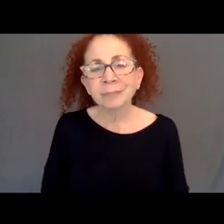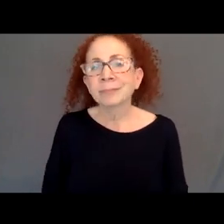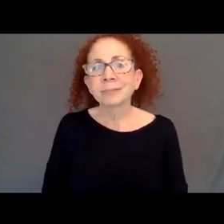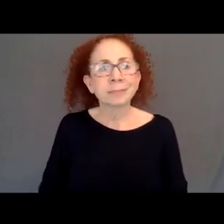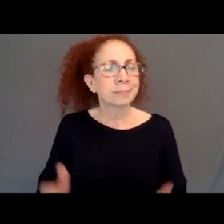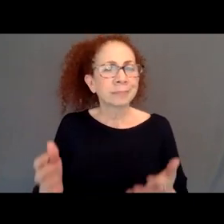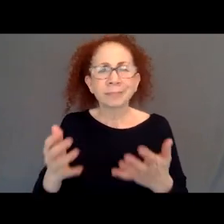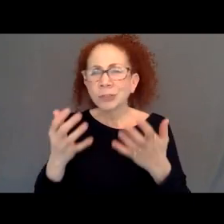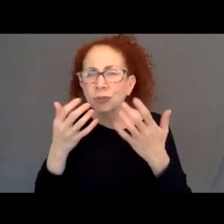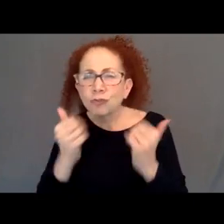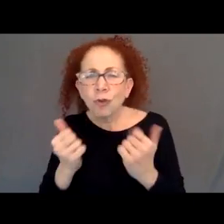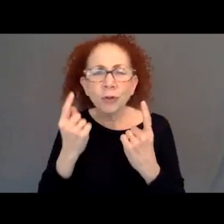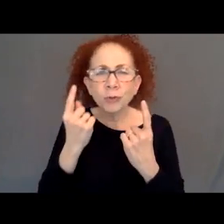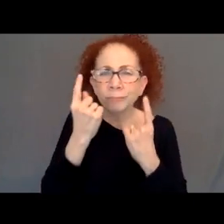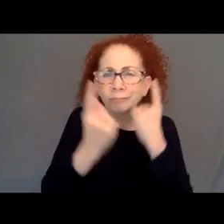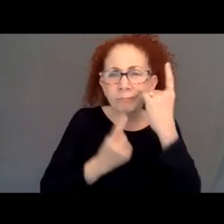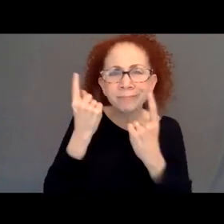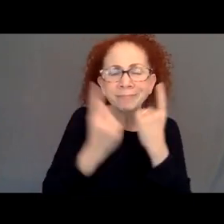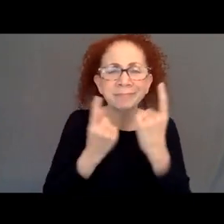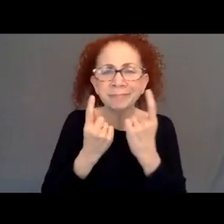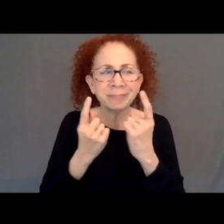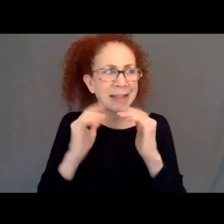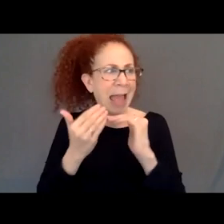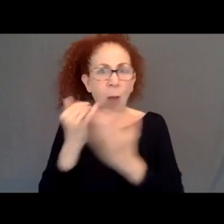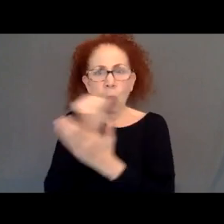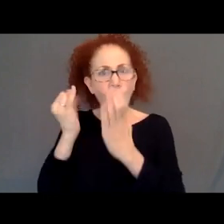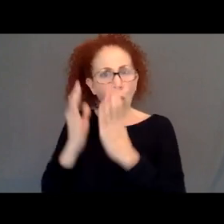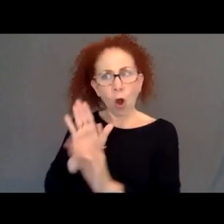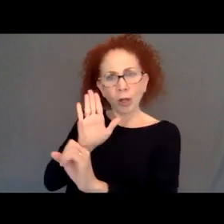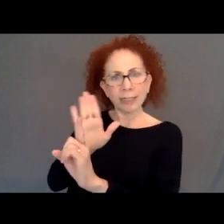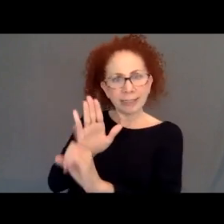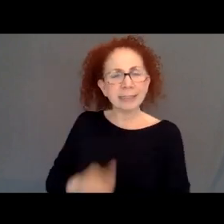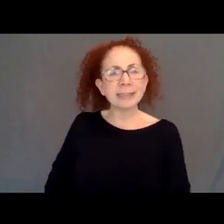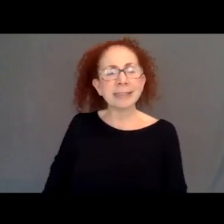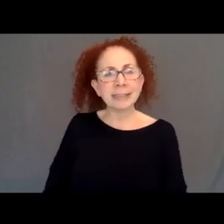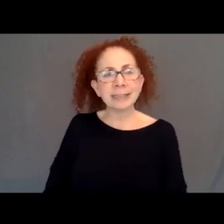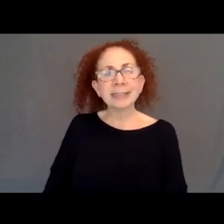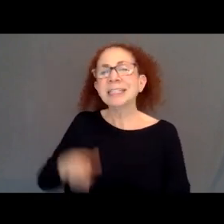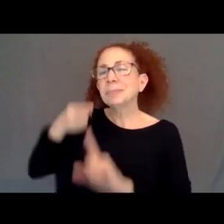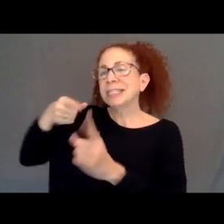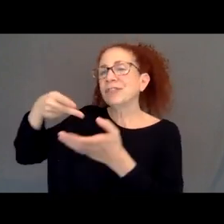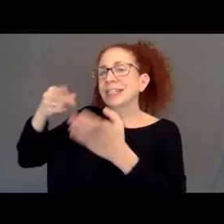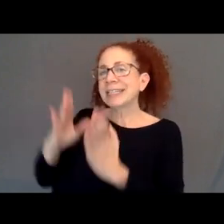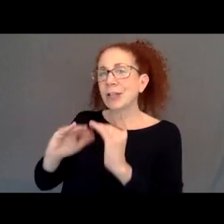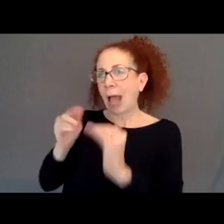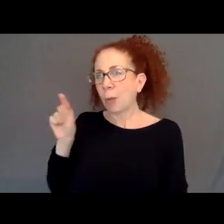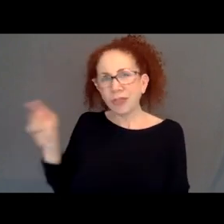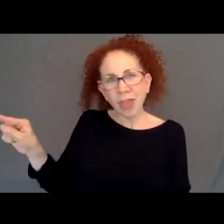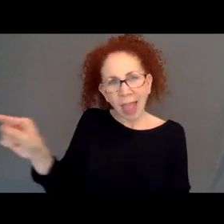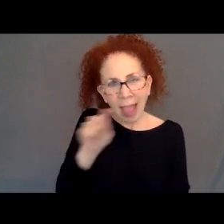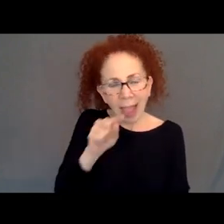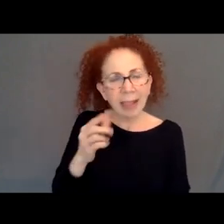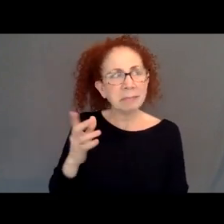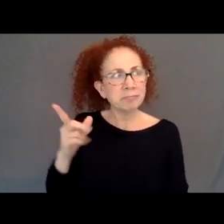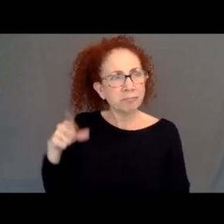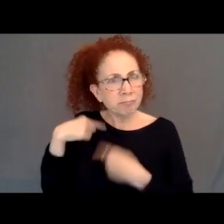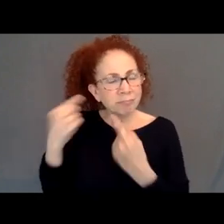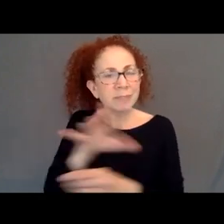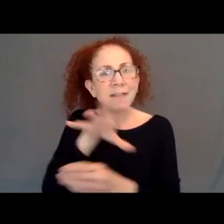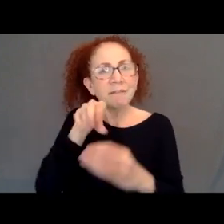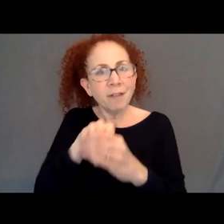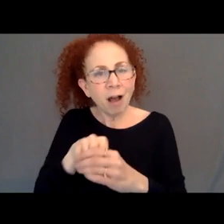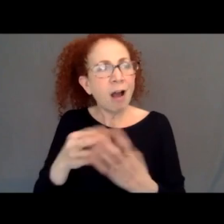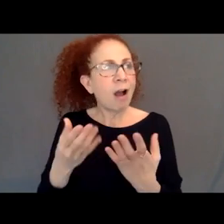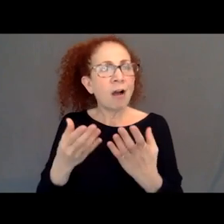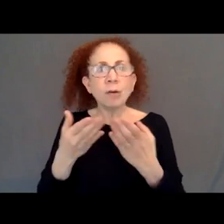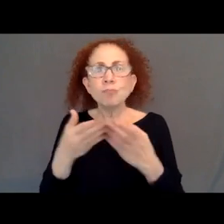to think through the ways artists and particularly dancers had been involved